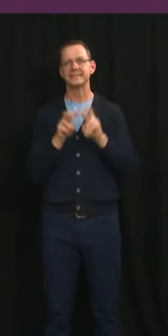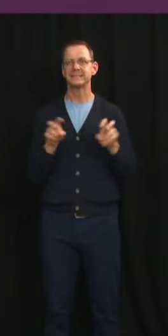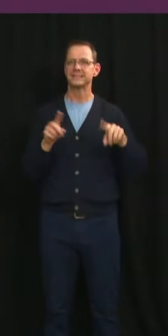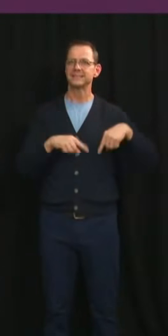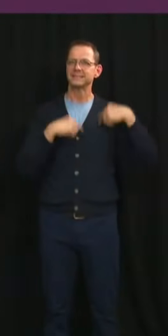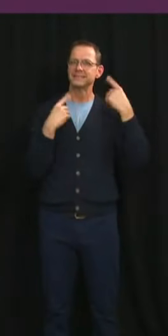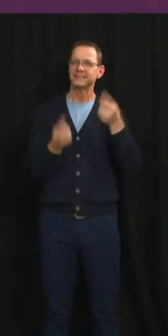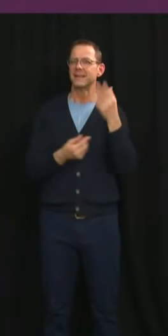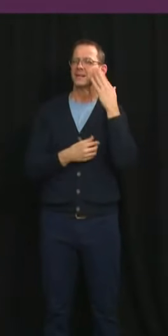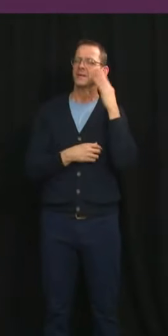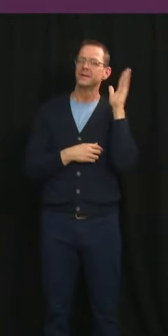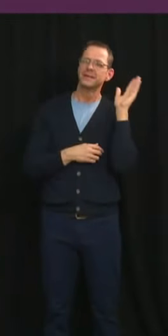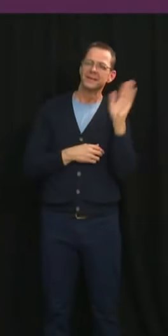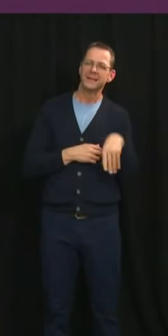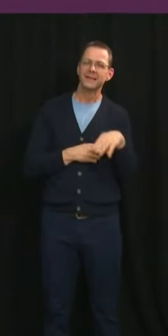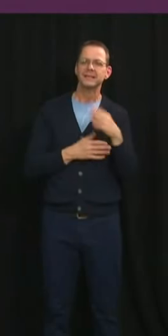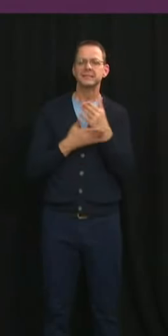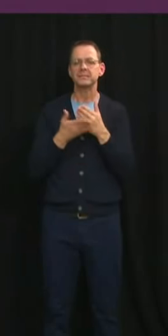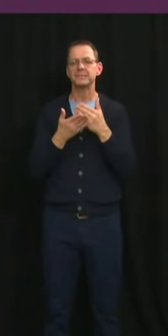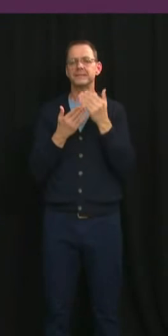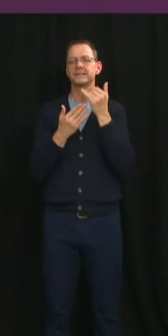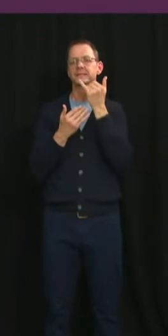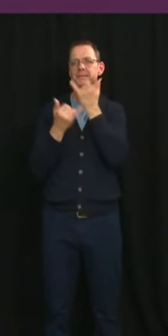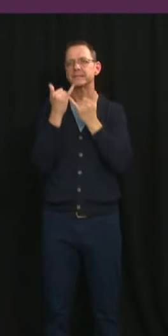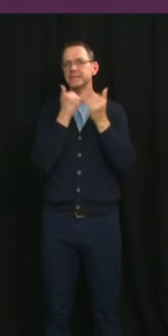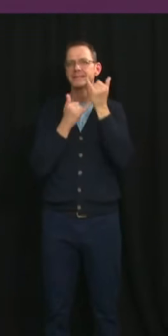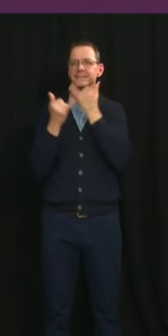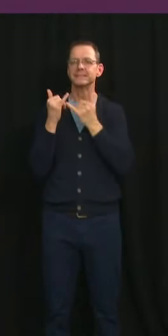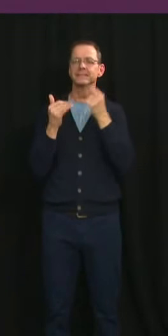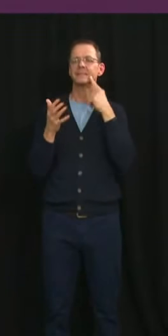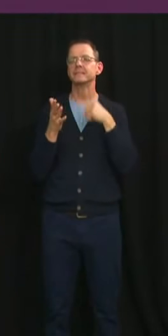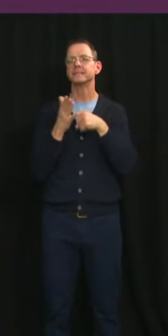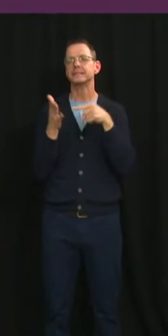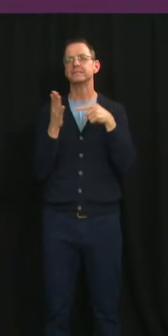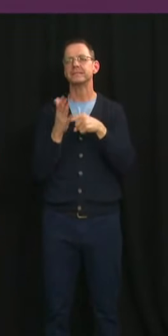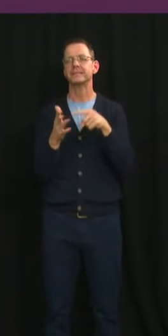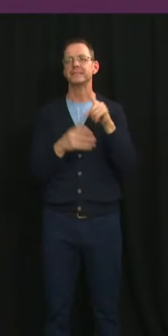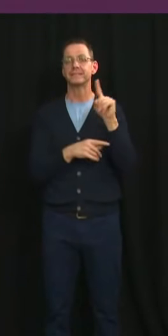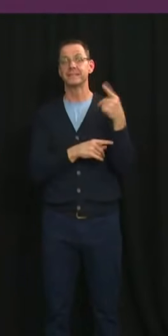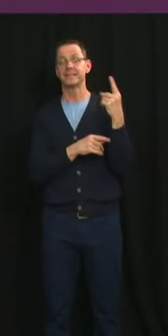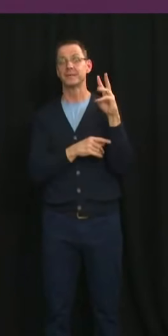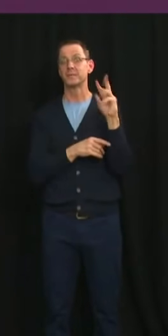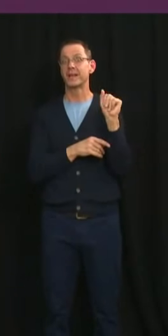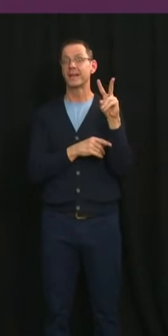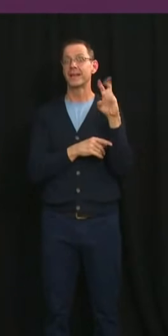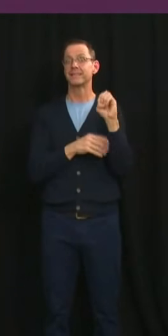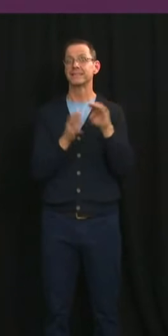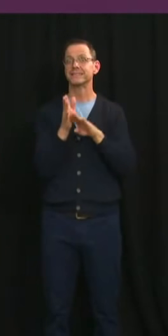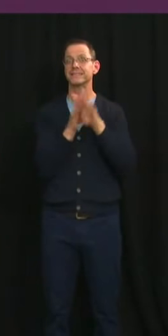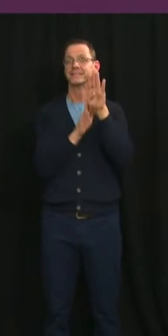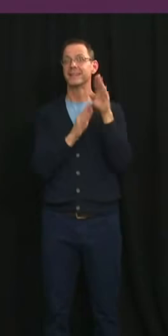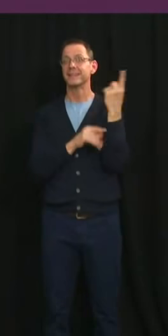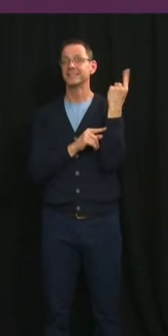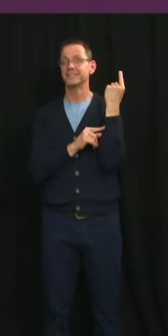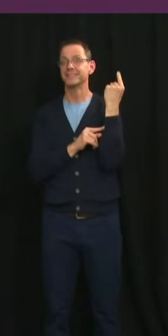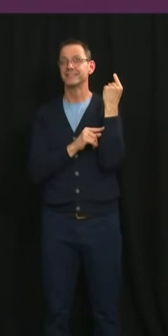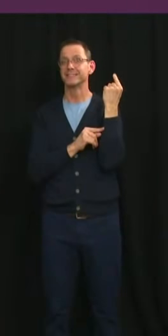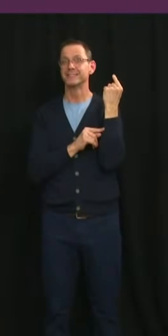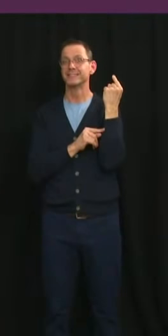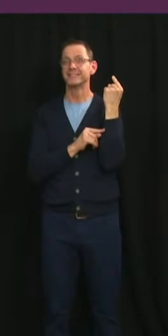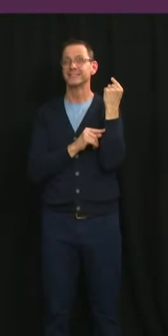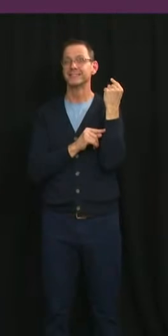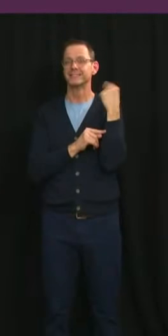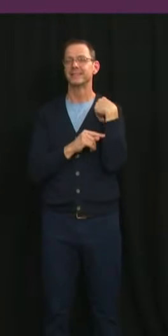publicly. For example, in the first wave a year ago, we made, I think, a stupid distinction between